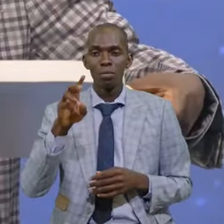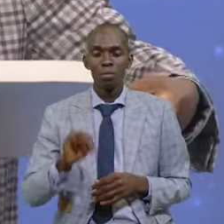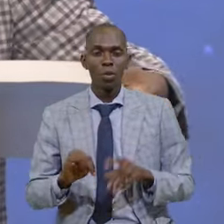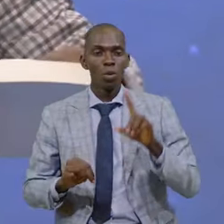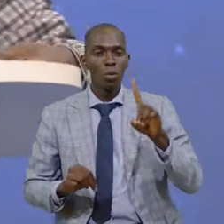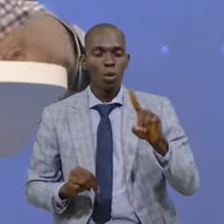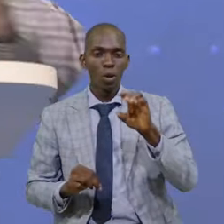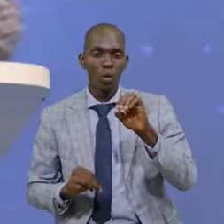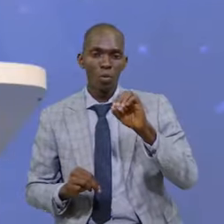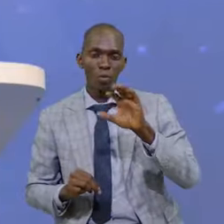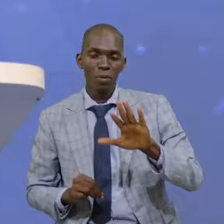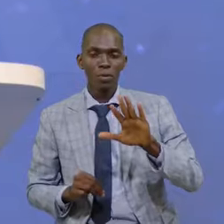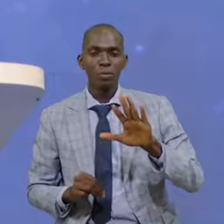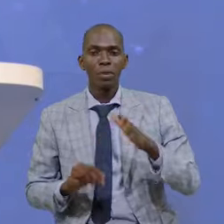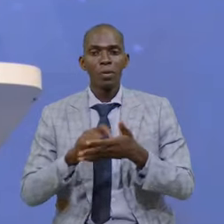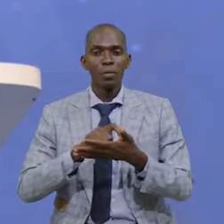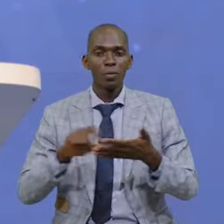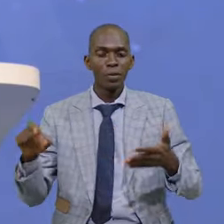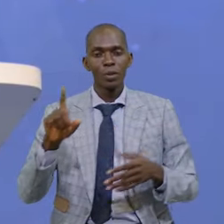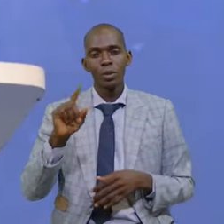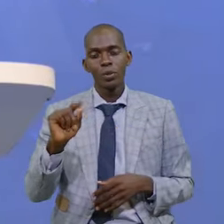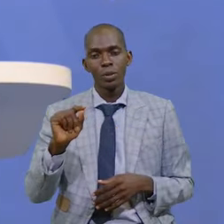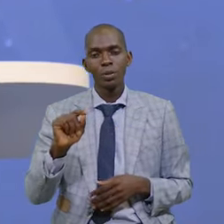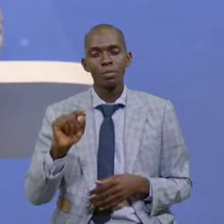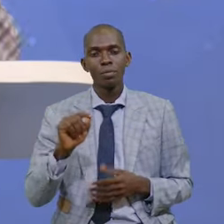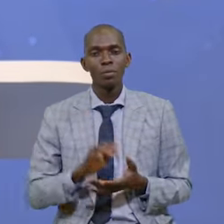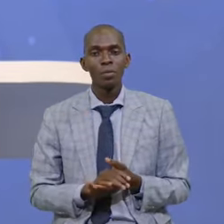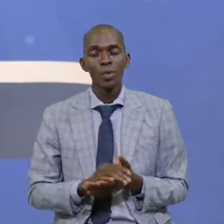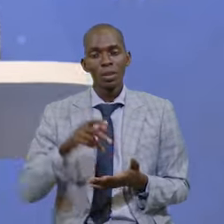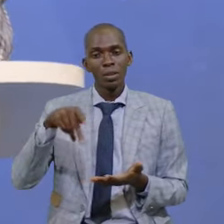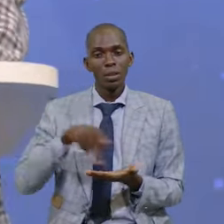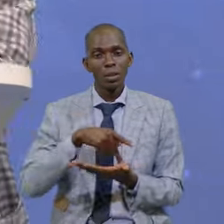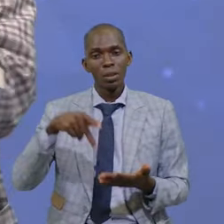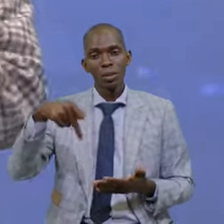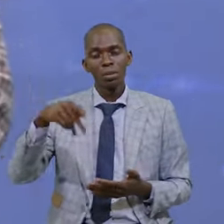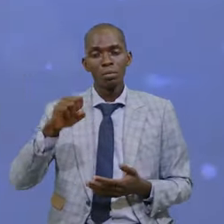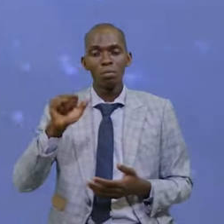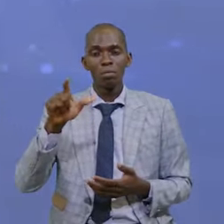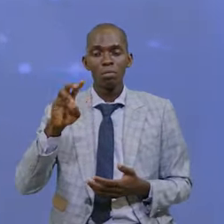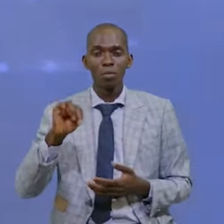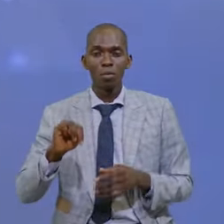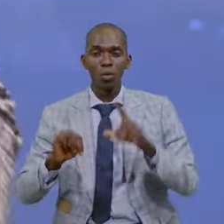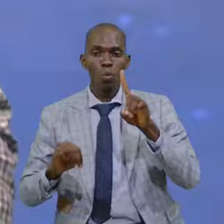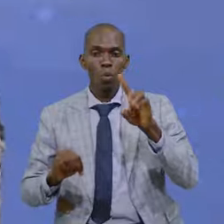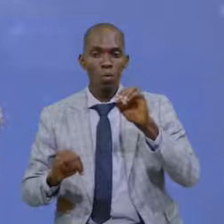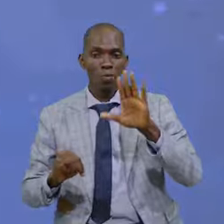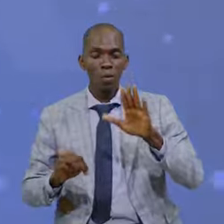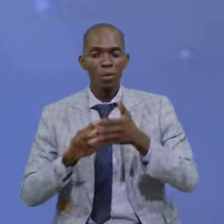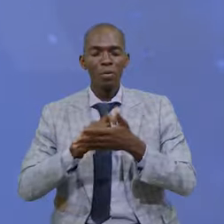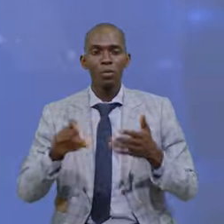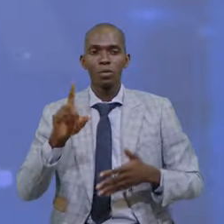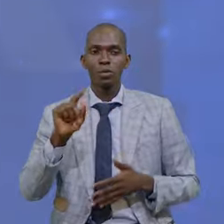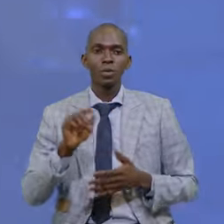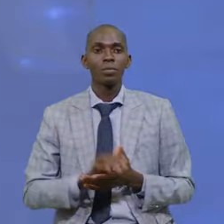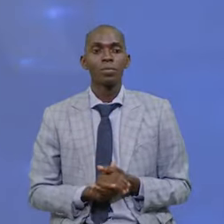Psalm 105, and I'm reading from verse 20 there in Psalm 105, looking at verse 20.